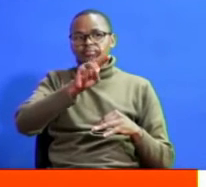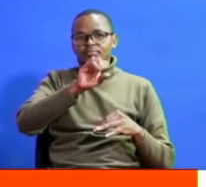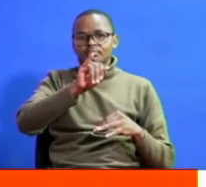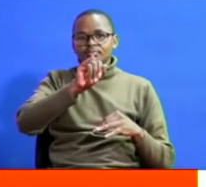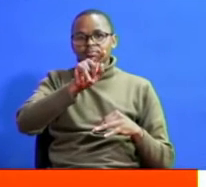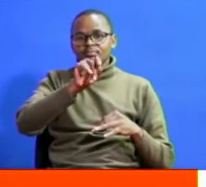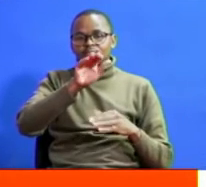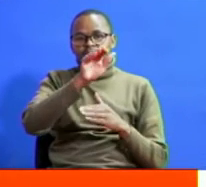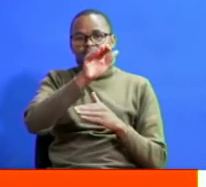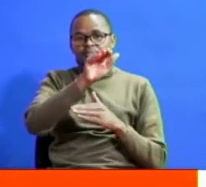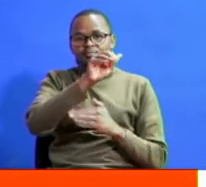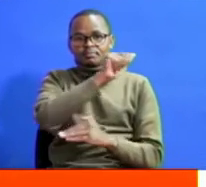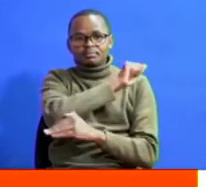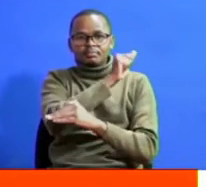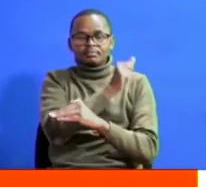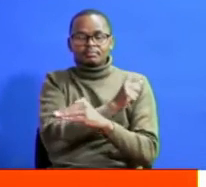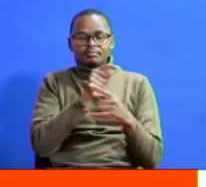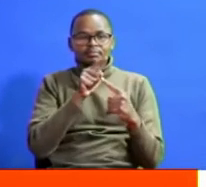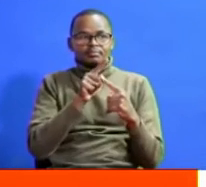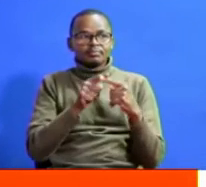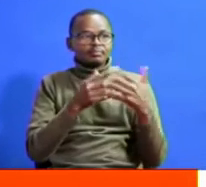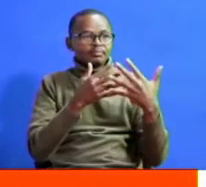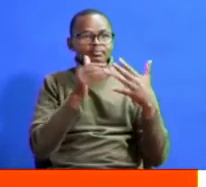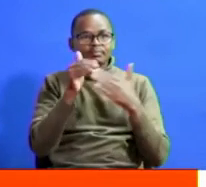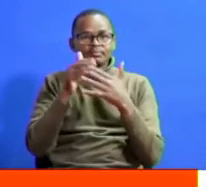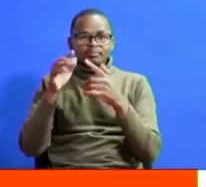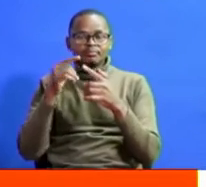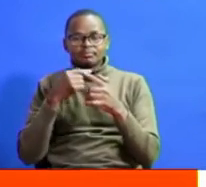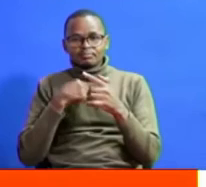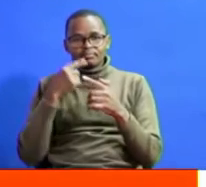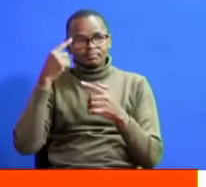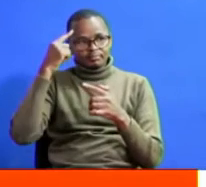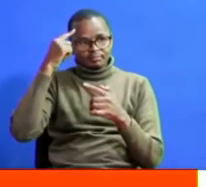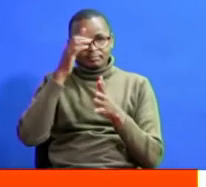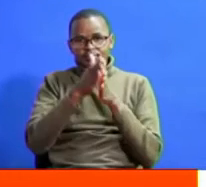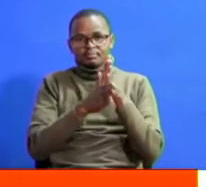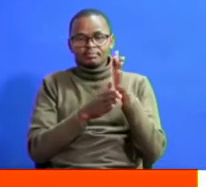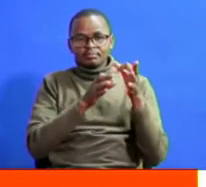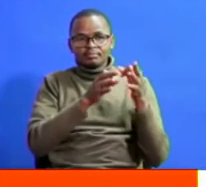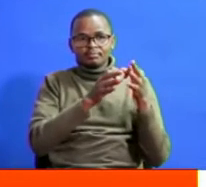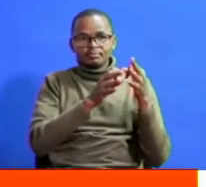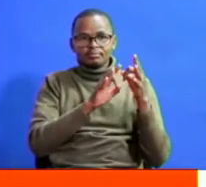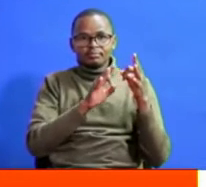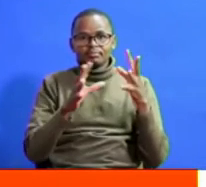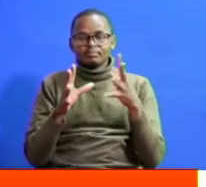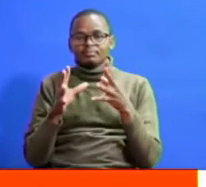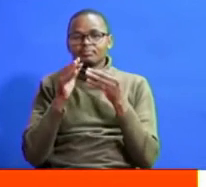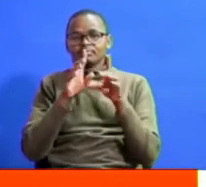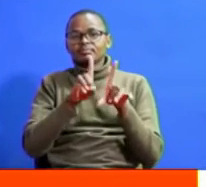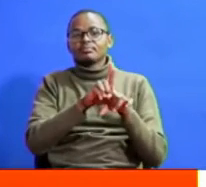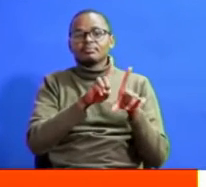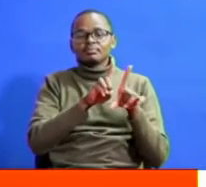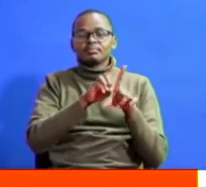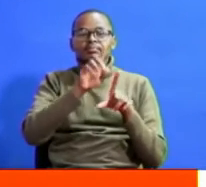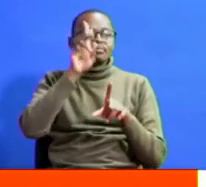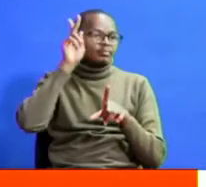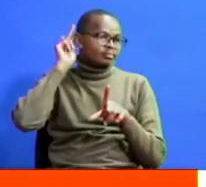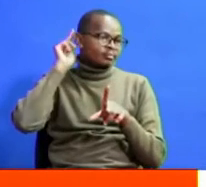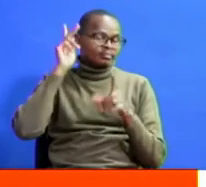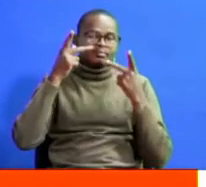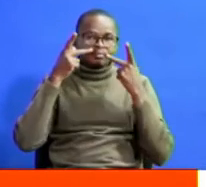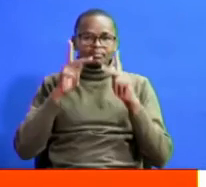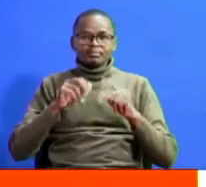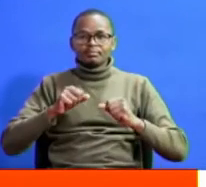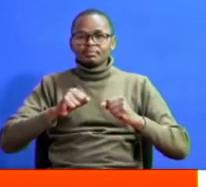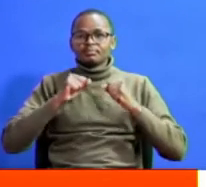asked the relevant officers to apprehend the leaders allegedly behind the planning of the said attack. Similarly, in Kisii, peace